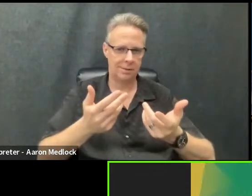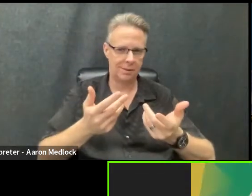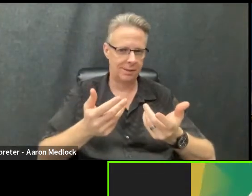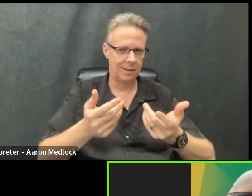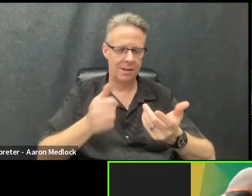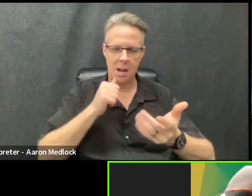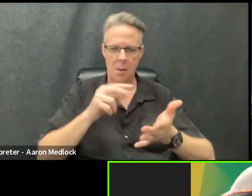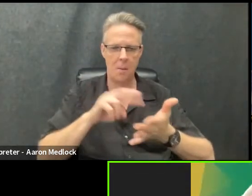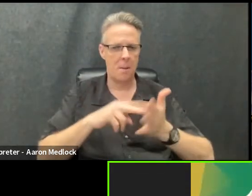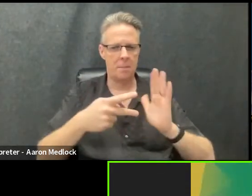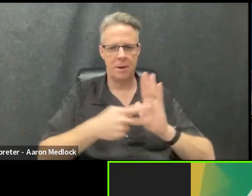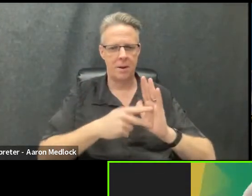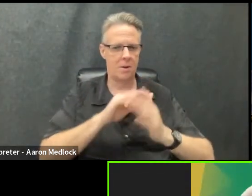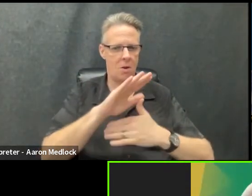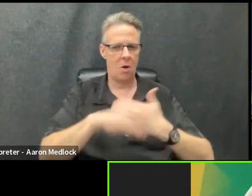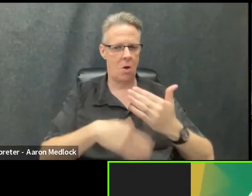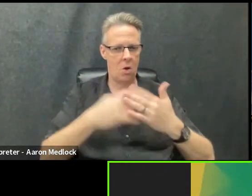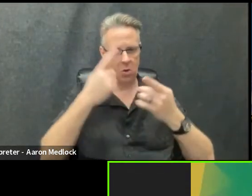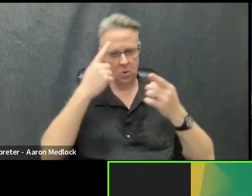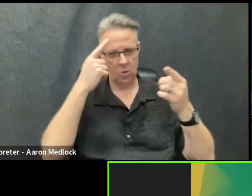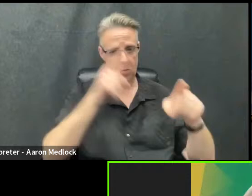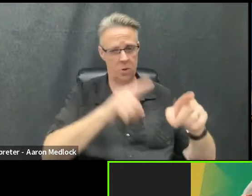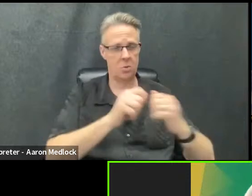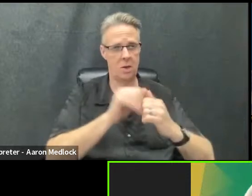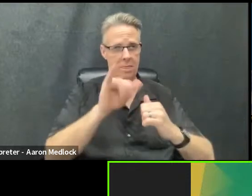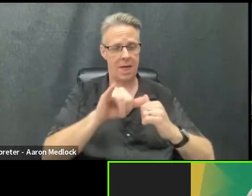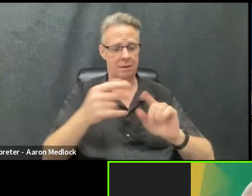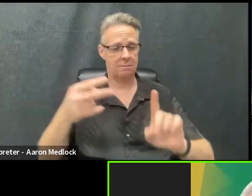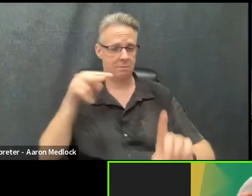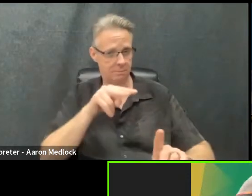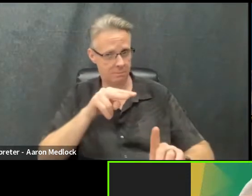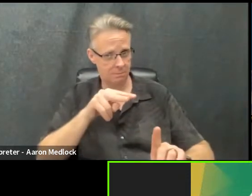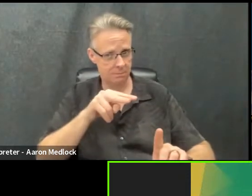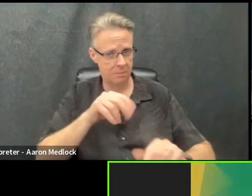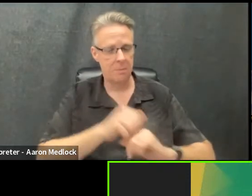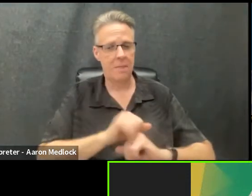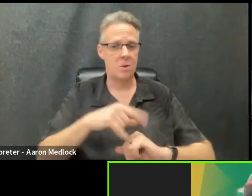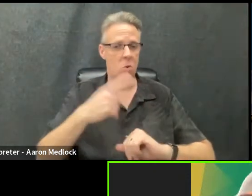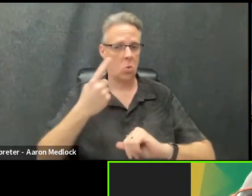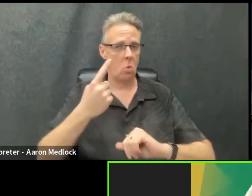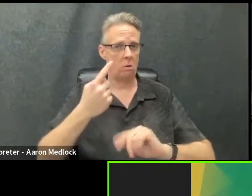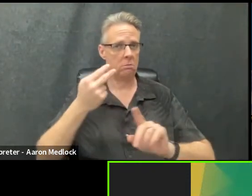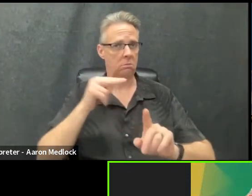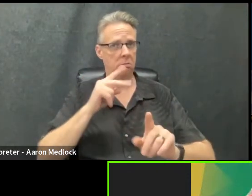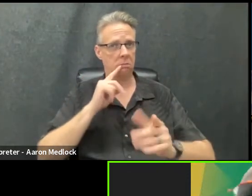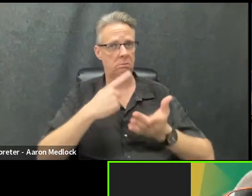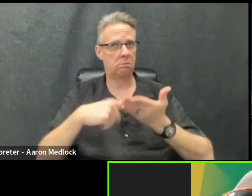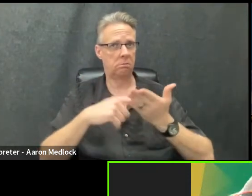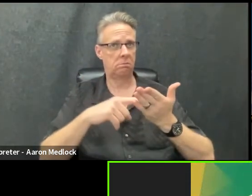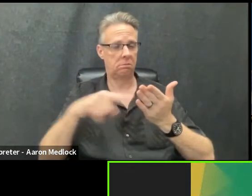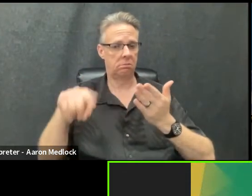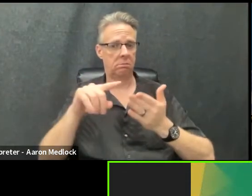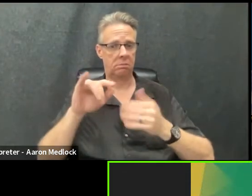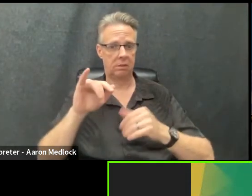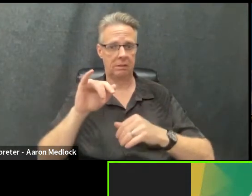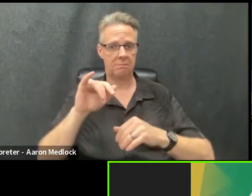not everybody agrees with that assessment, but that is an argument that is out there, that if we